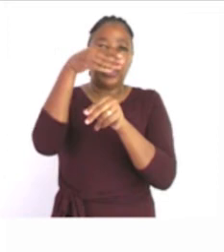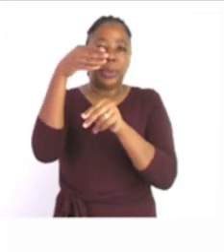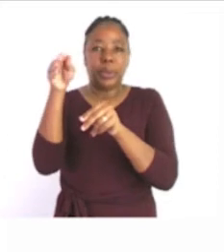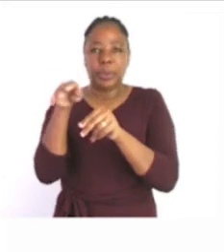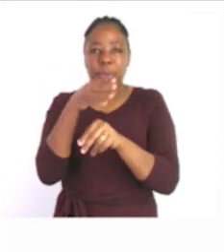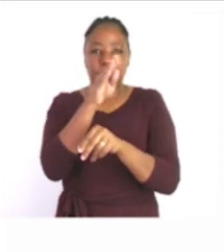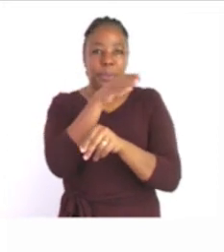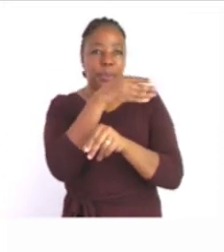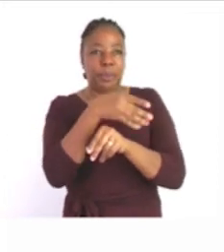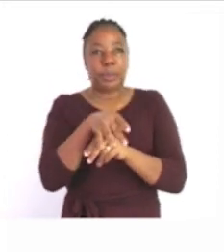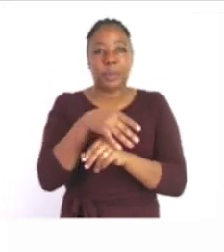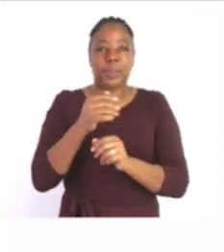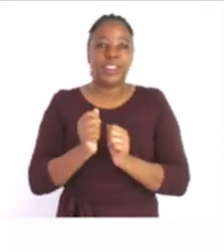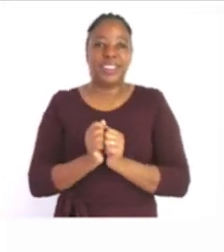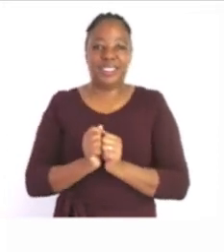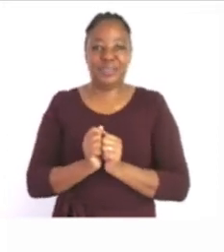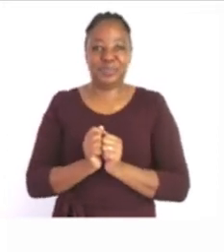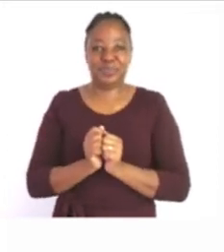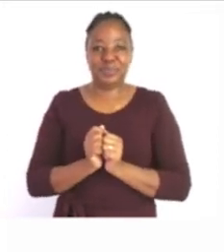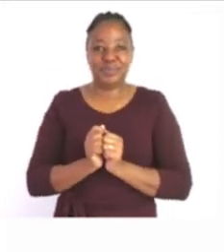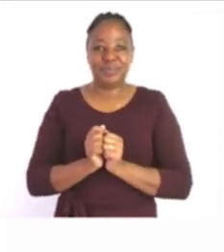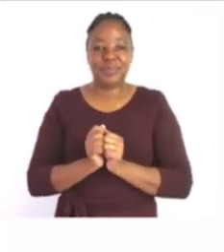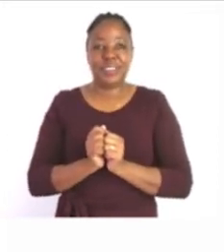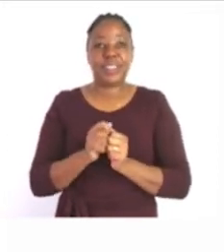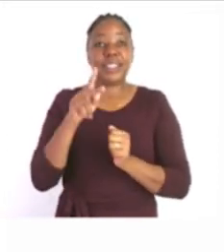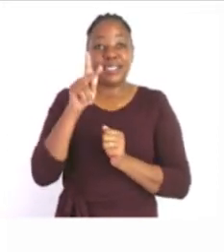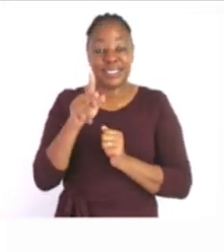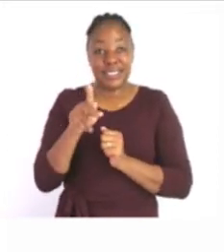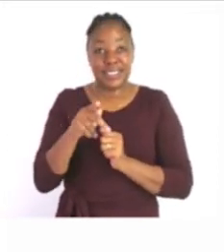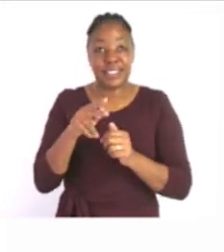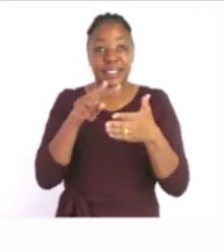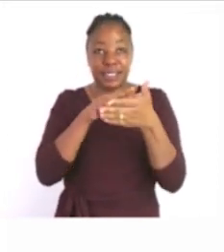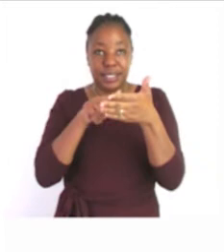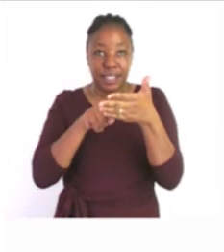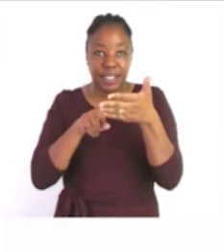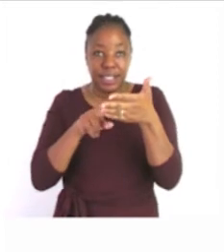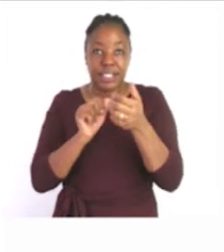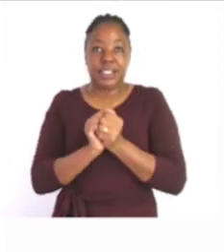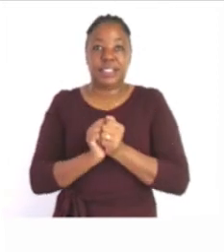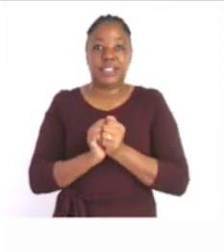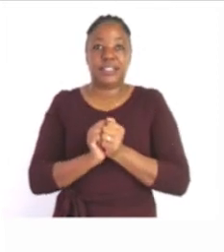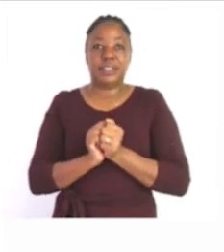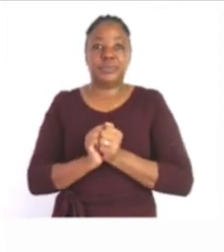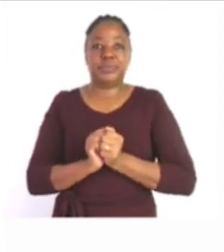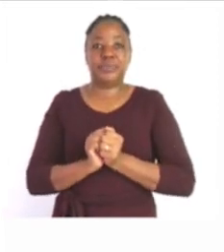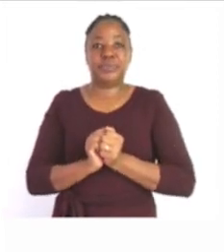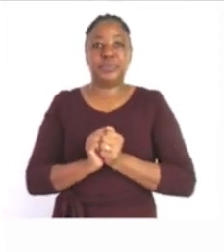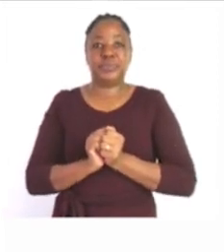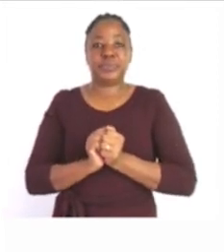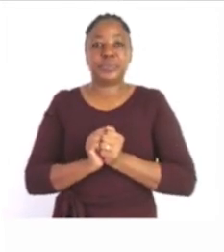time, but this time I want you to point out by yourselves the words that rhyme in the